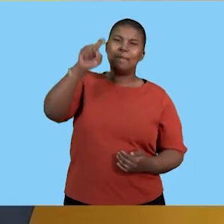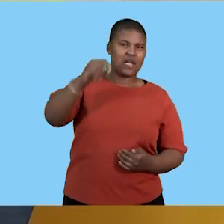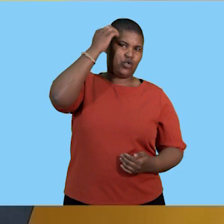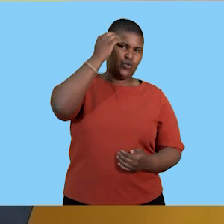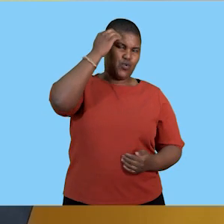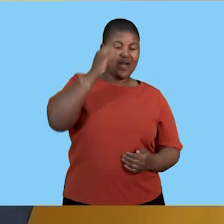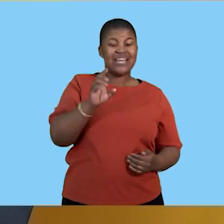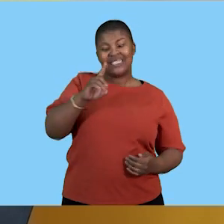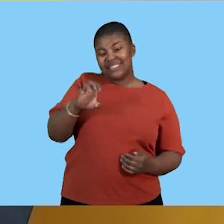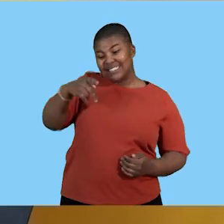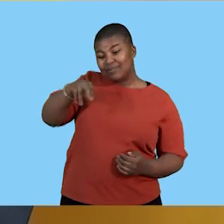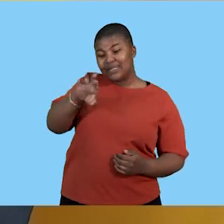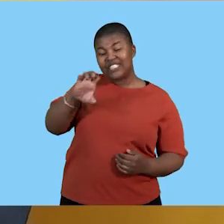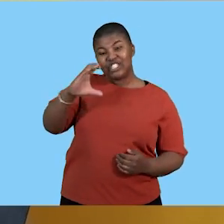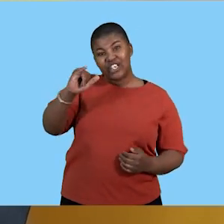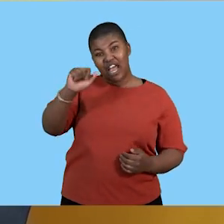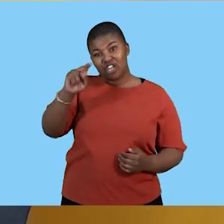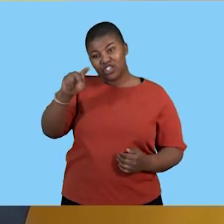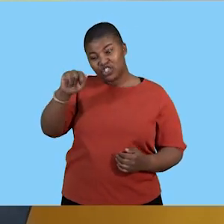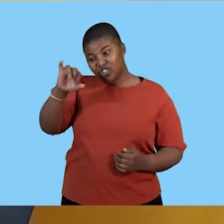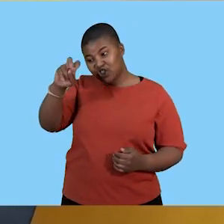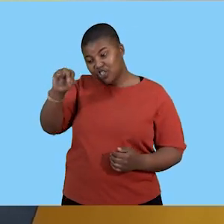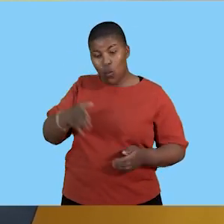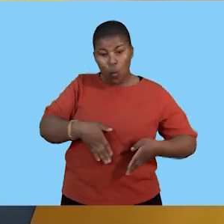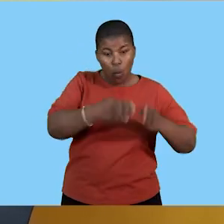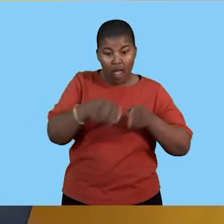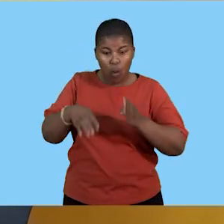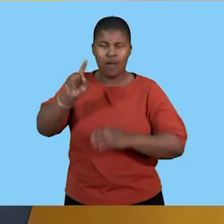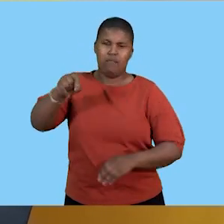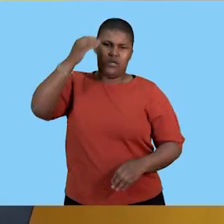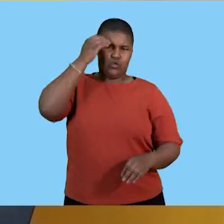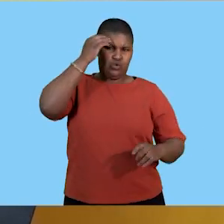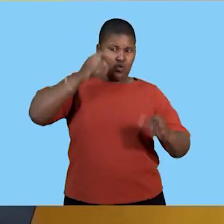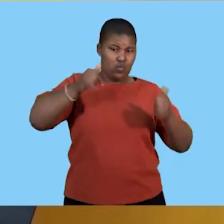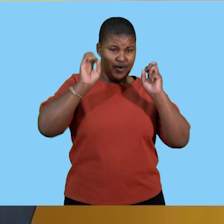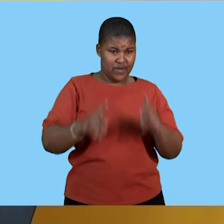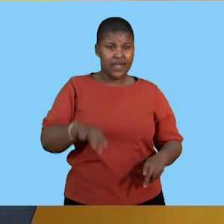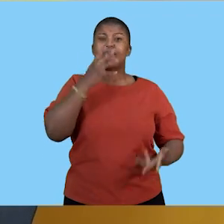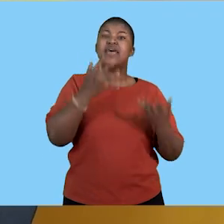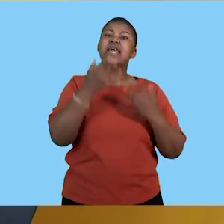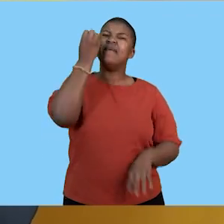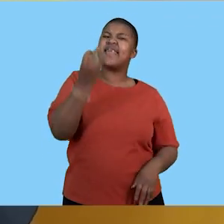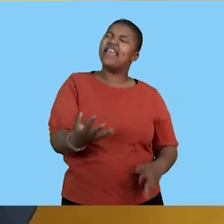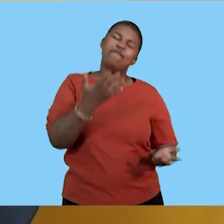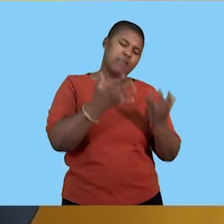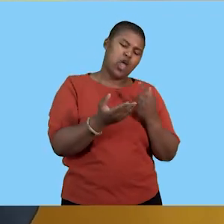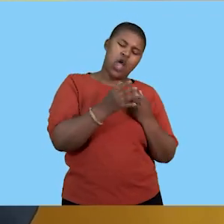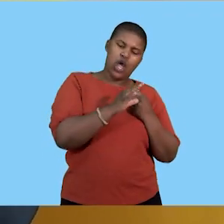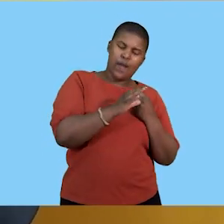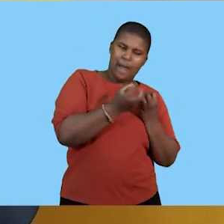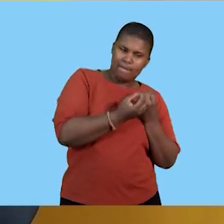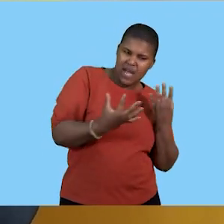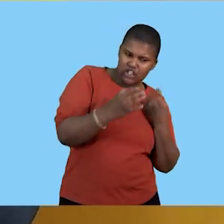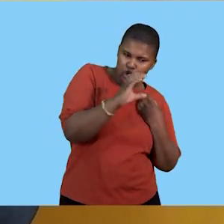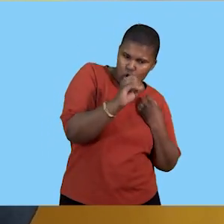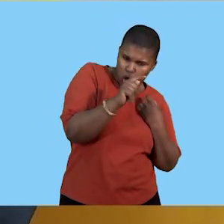your depreciation methods. You have to know your depreciation methods. That if you're given the cost price